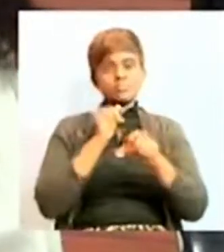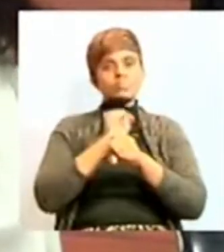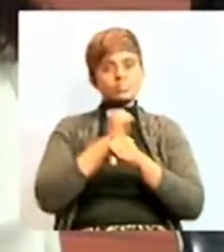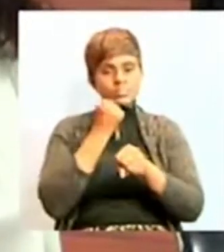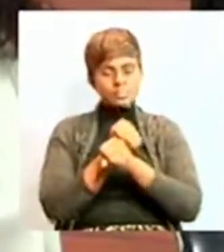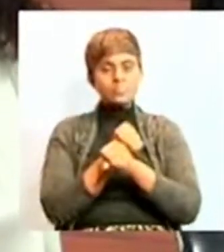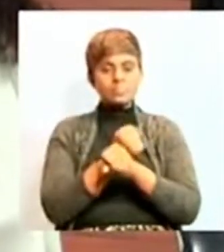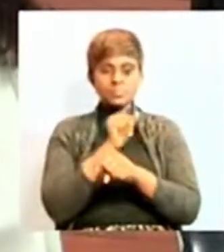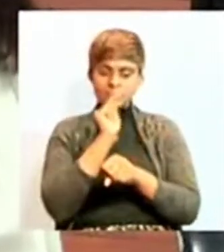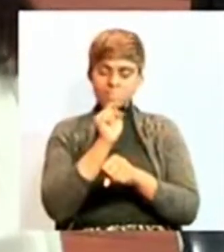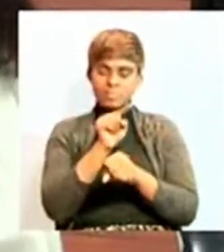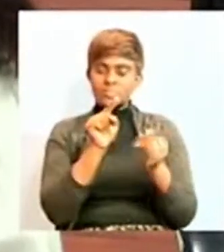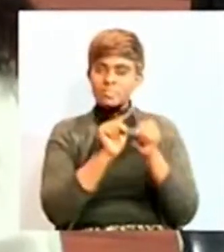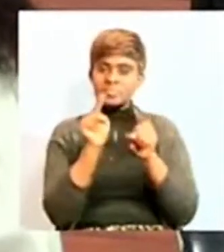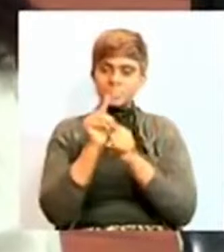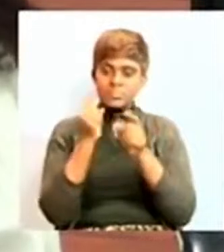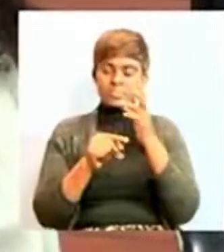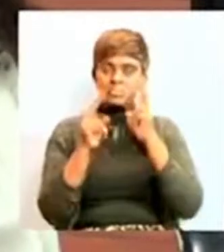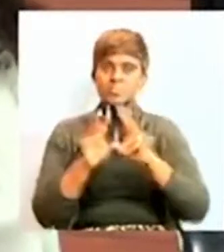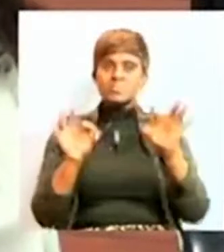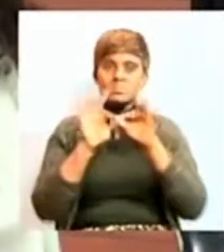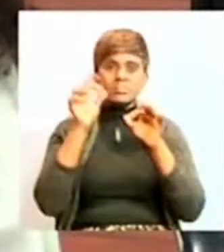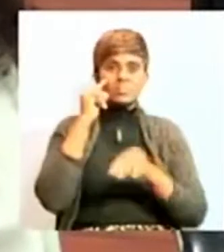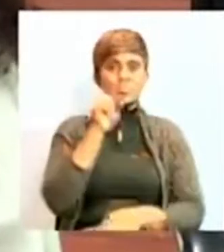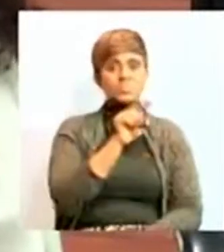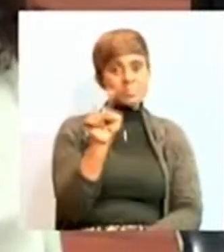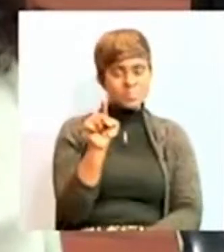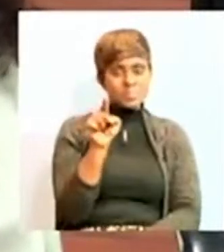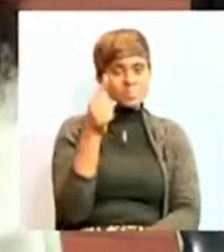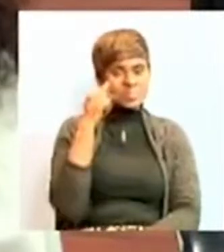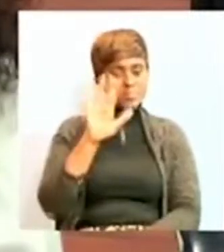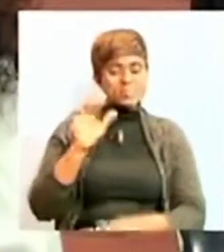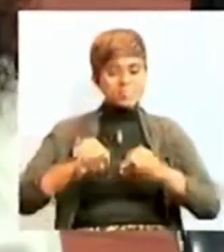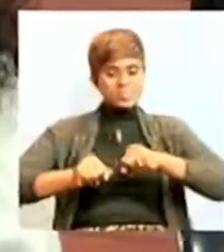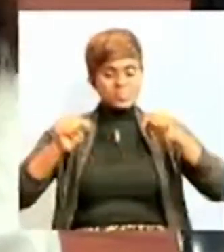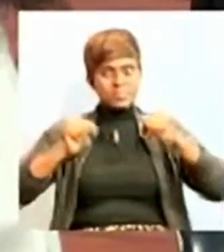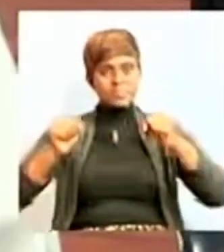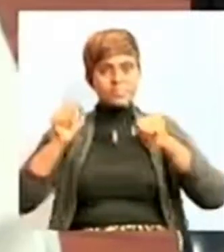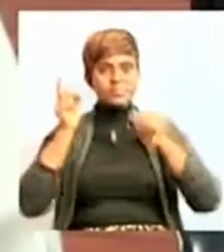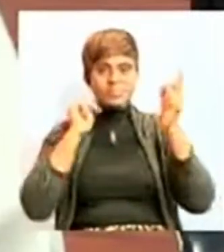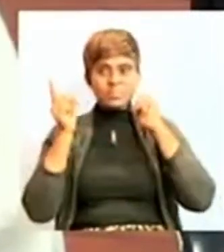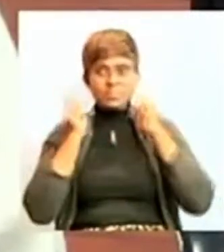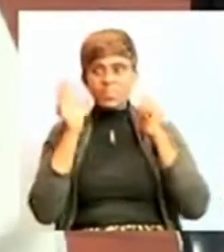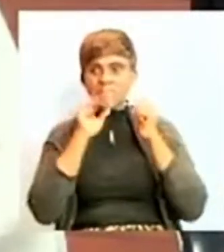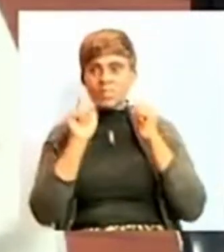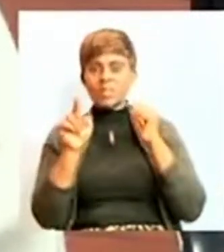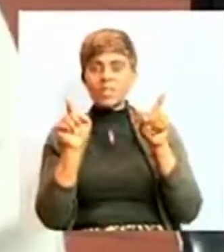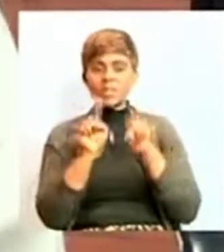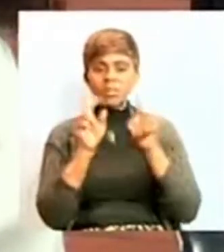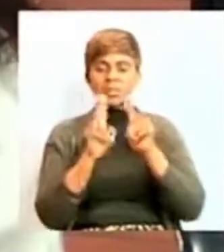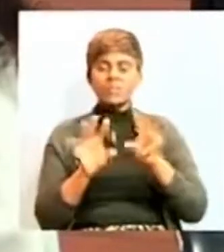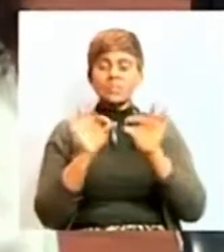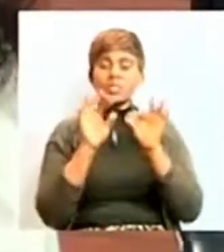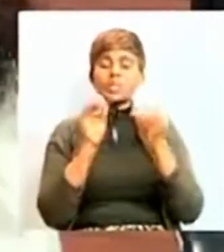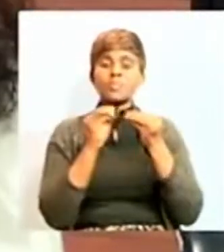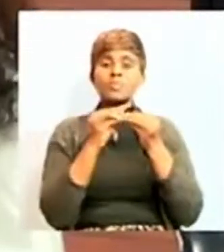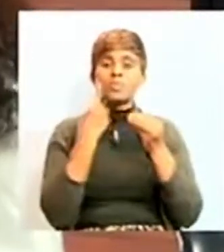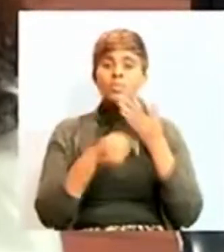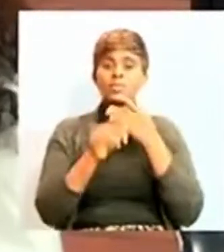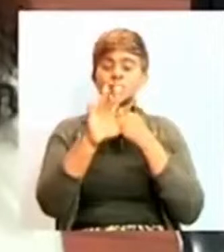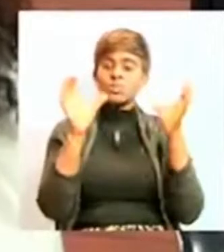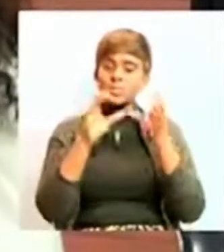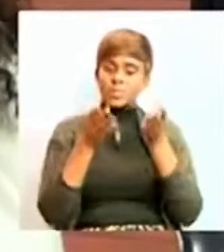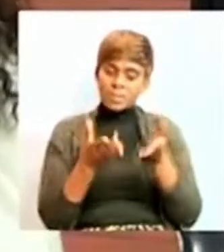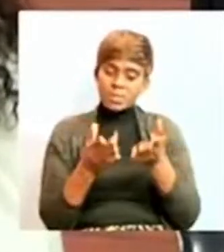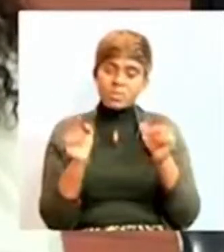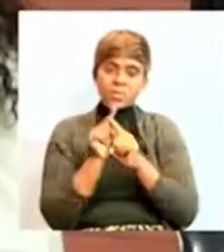accurate. This is also a key wage for you or from your bosses. Your bosses are listening. And most importantly, your committee